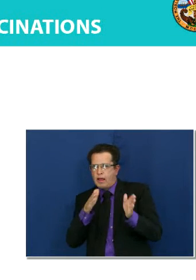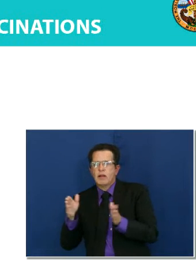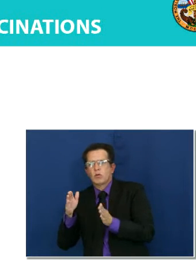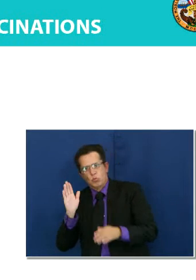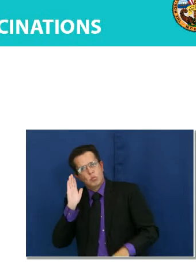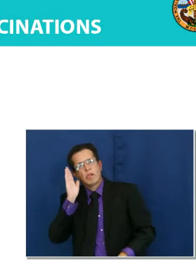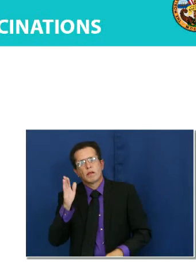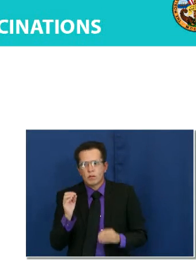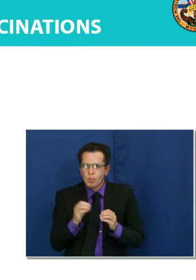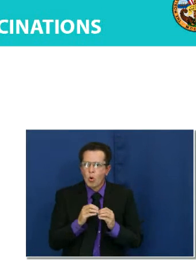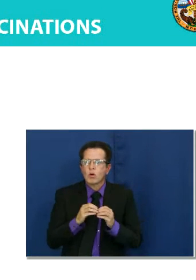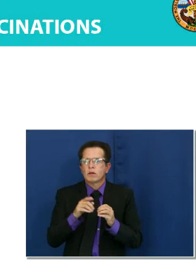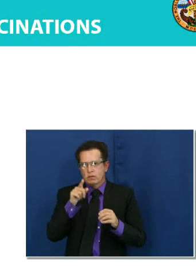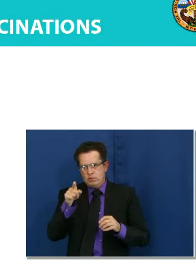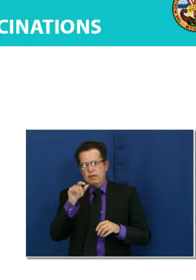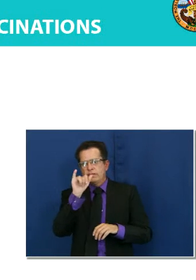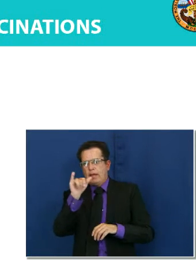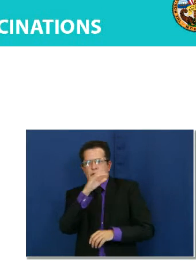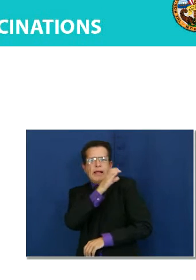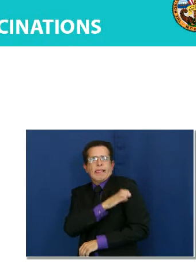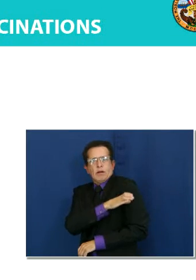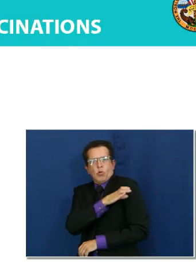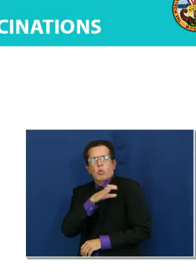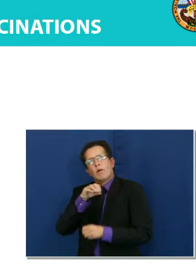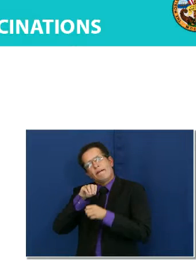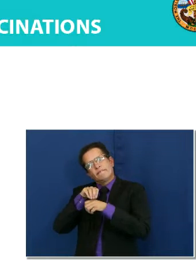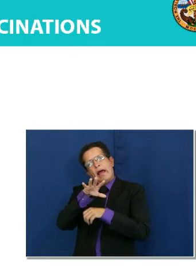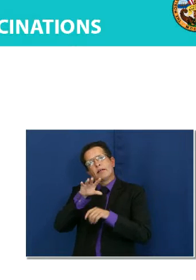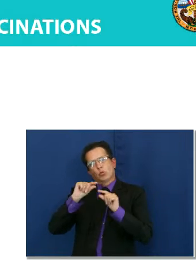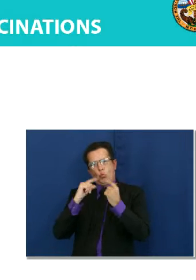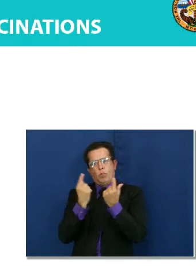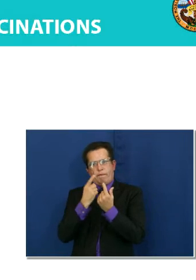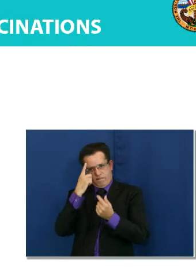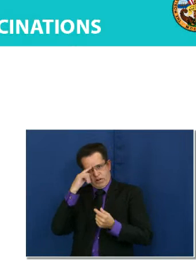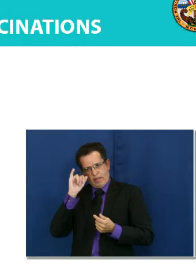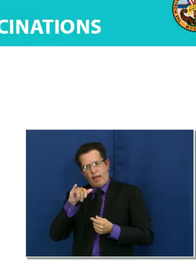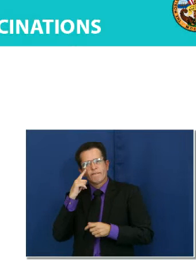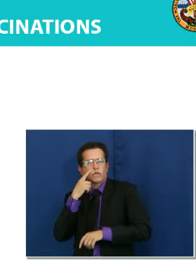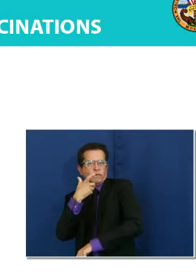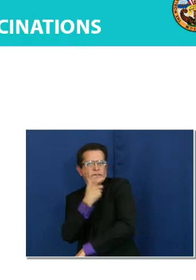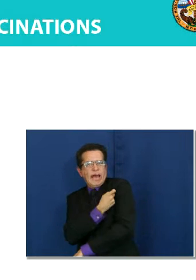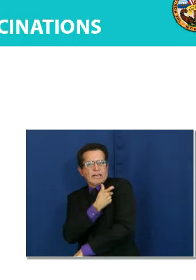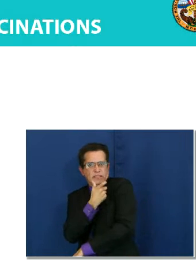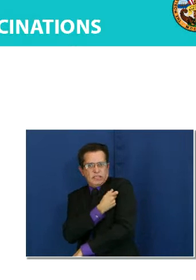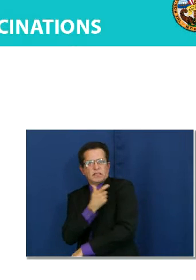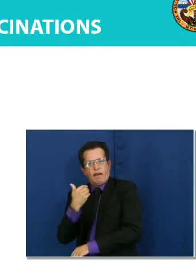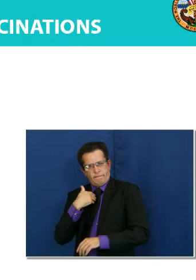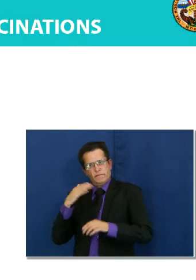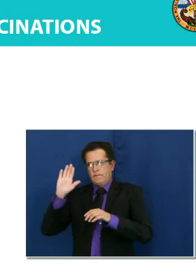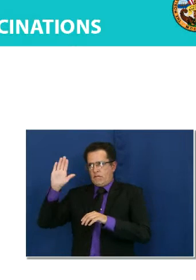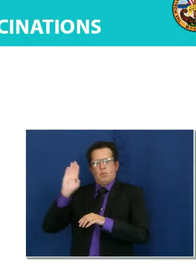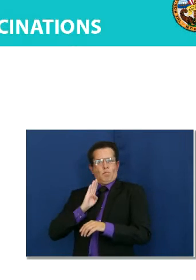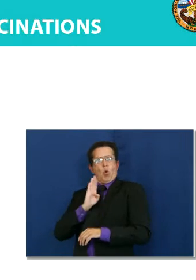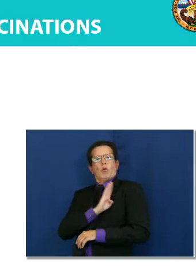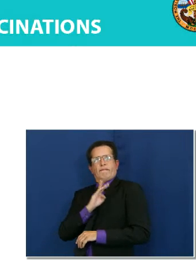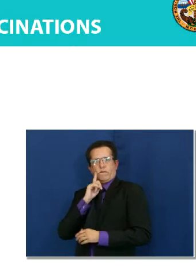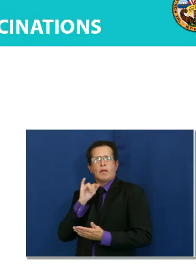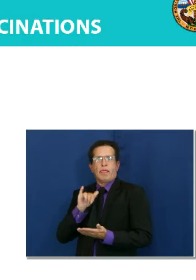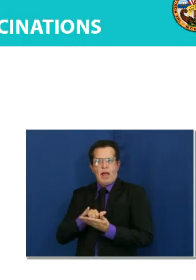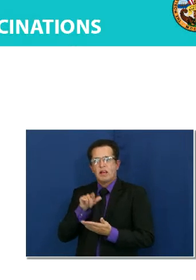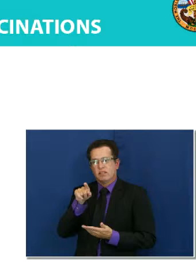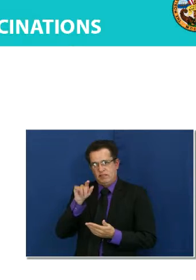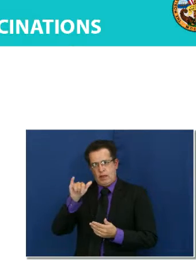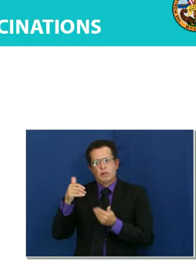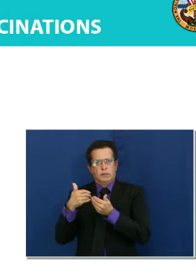here, a clinical advisory group for COVID-19 vaccinations. This is separate from our efforts around engaging the